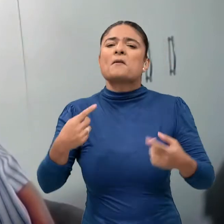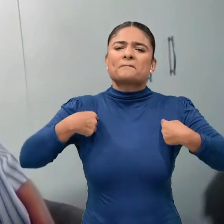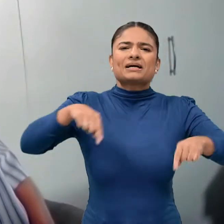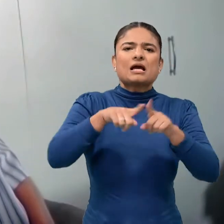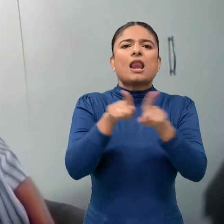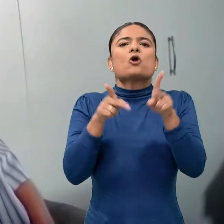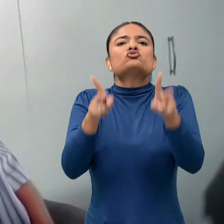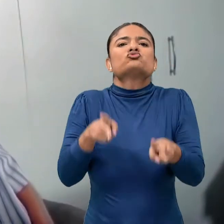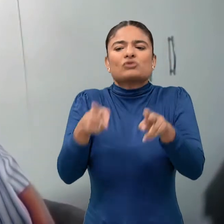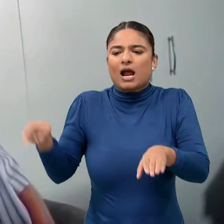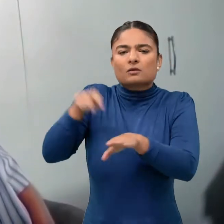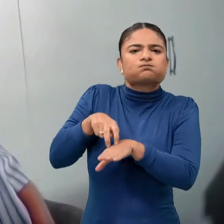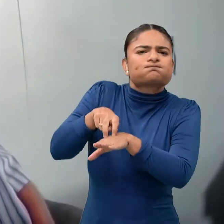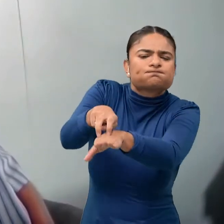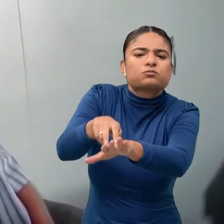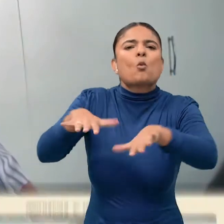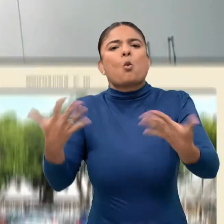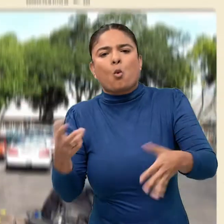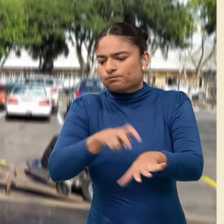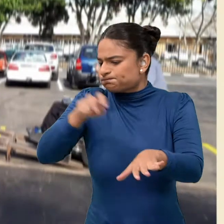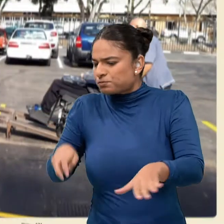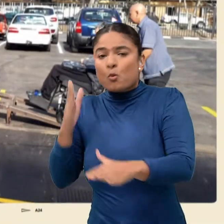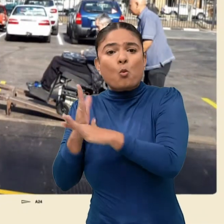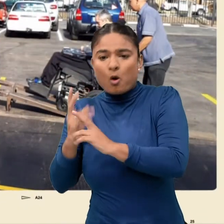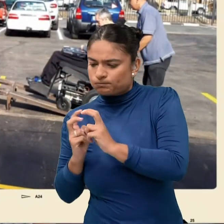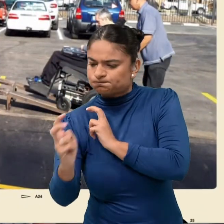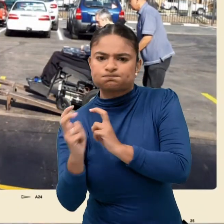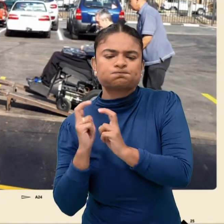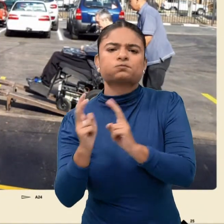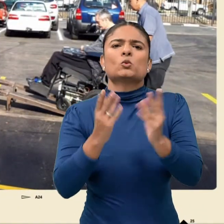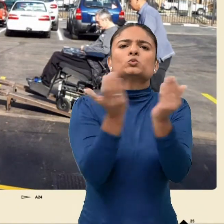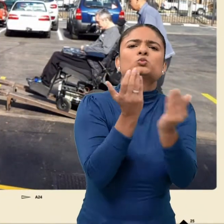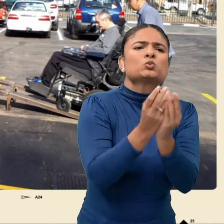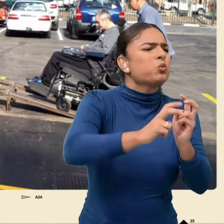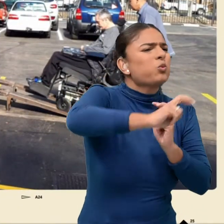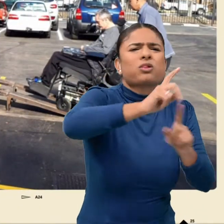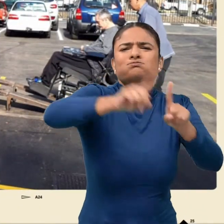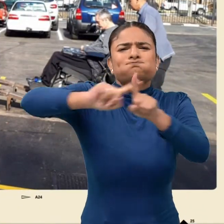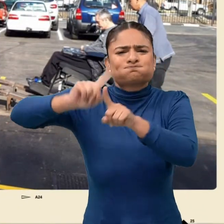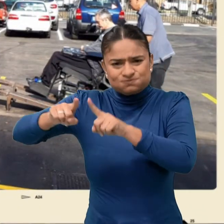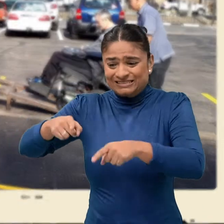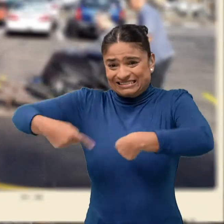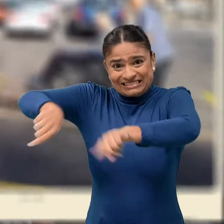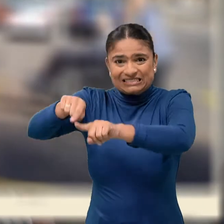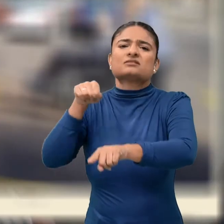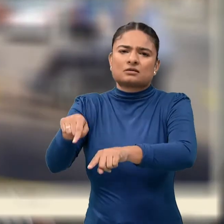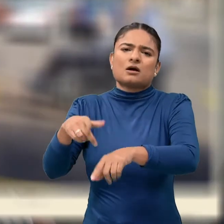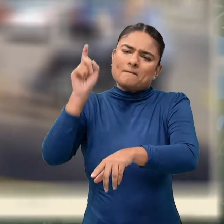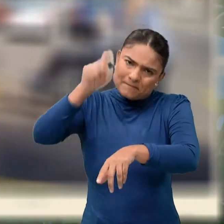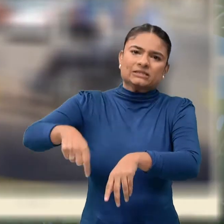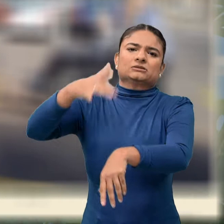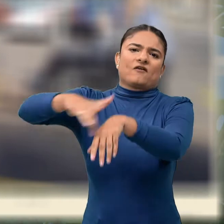disability can get on a train and go to town to get to work or to school and have that available.